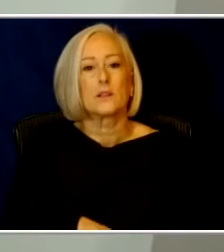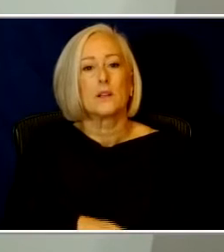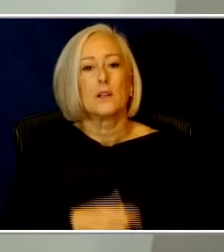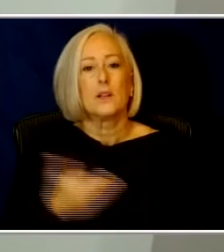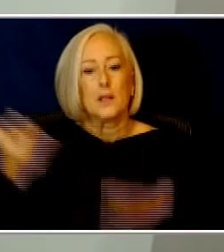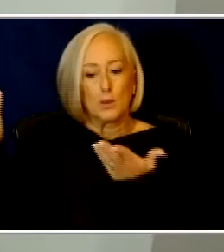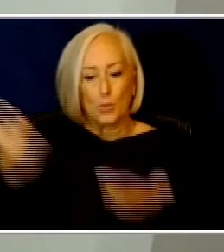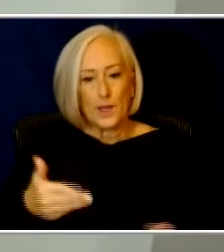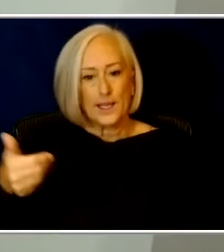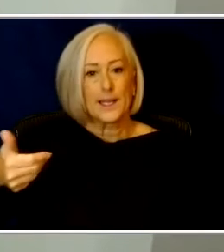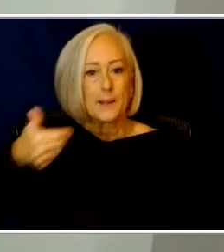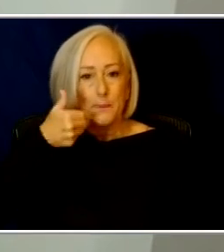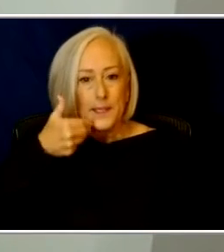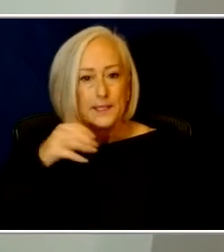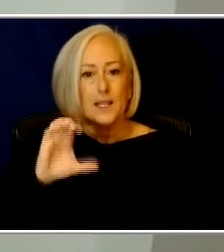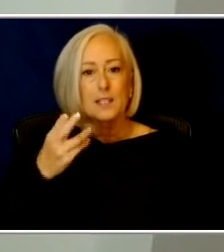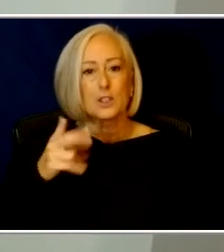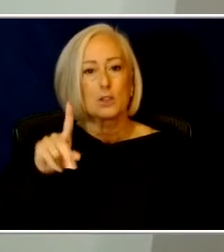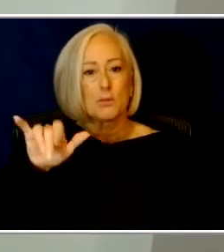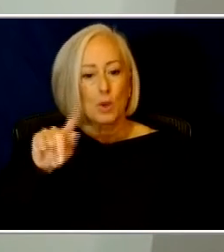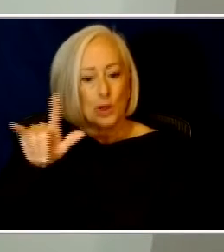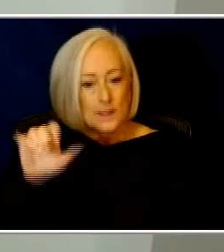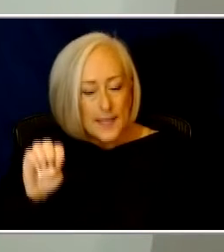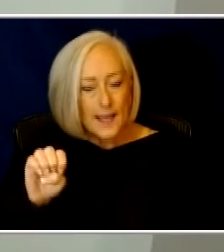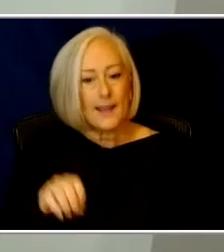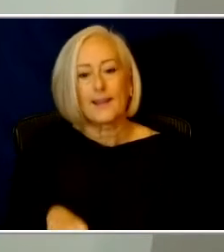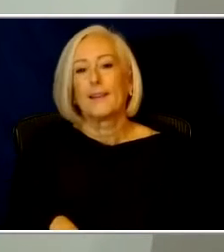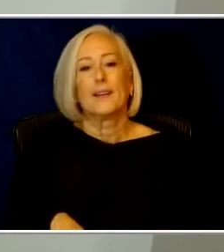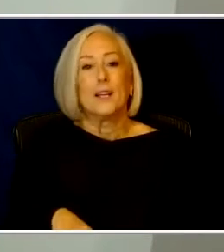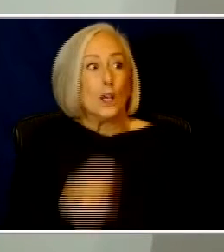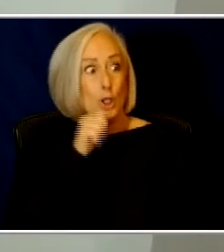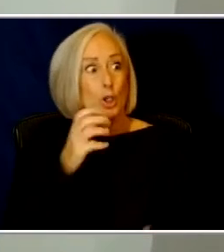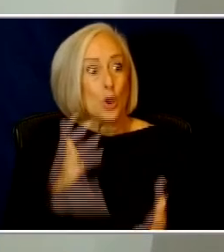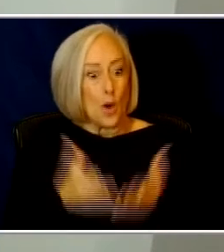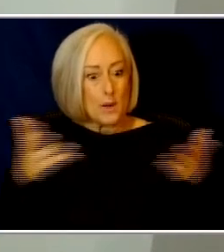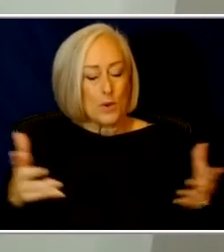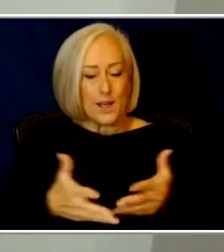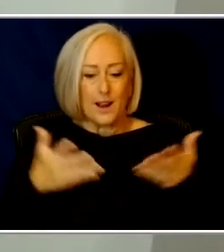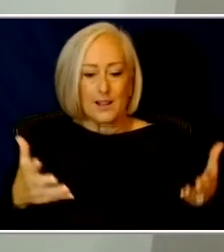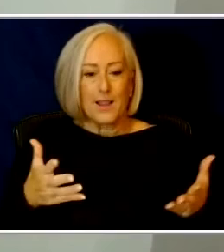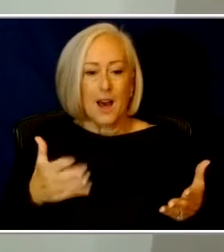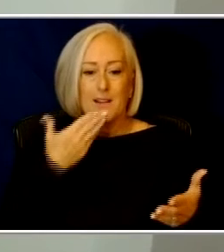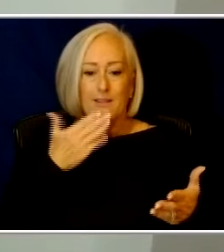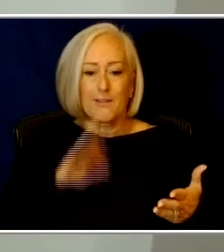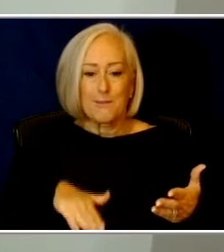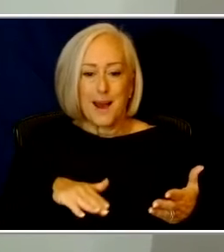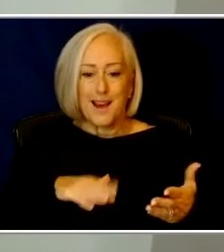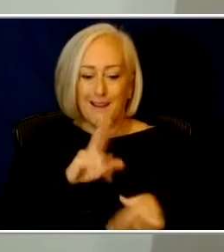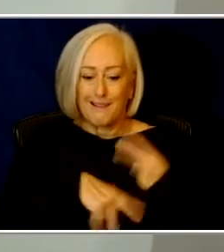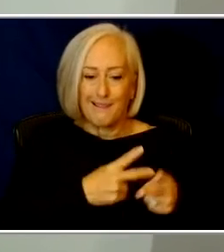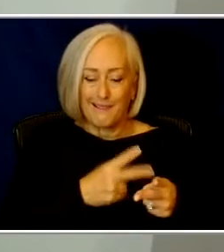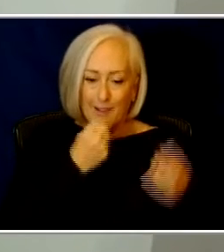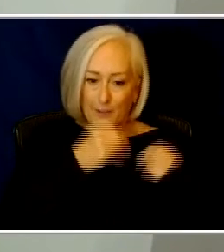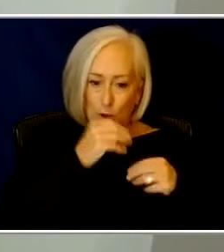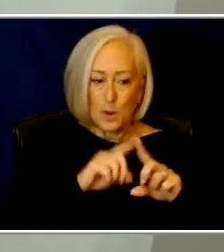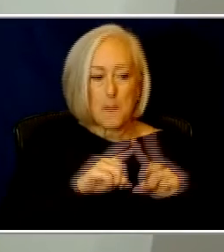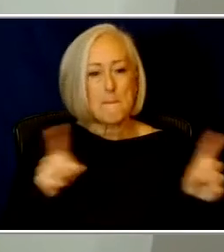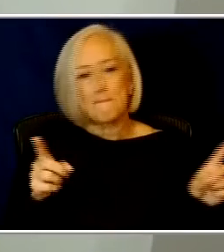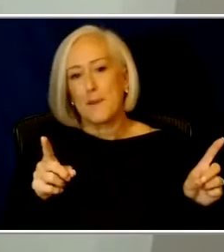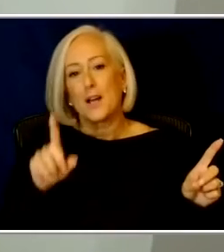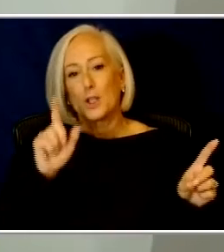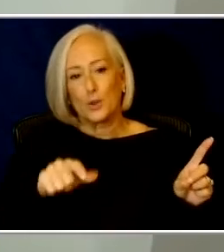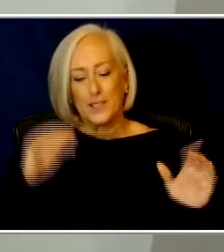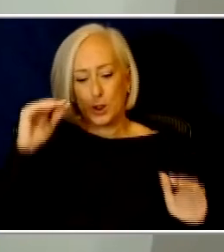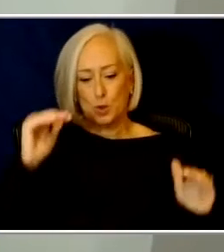and Chipotle and different things. And, you don't want to bring in too much junk food. But, so you have to balance the treats with